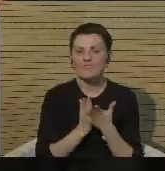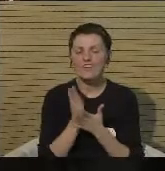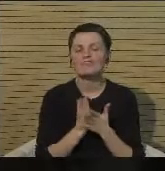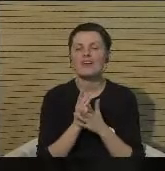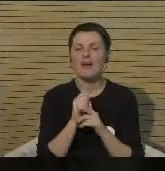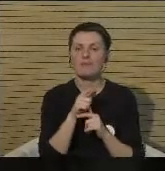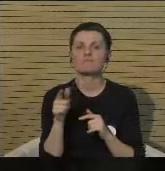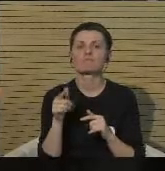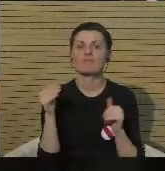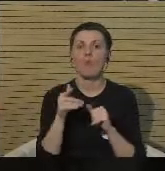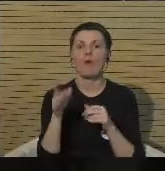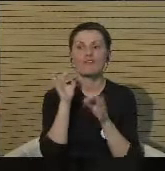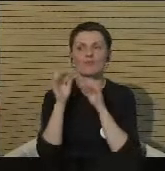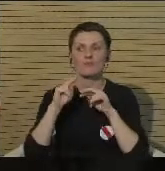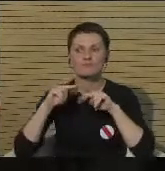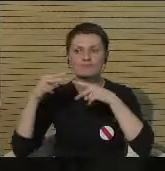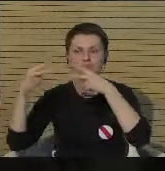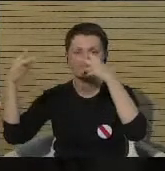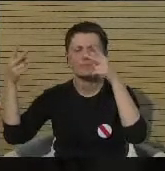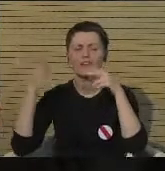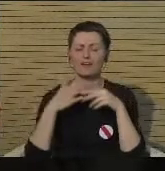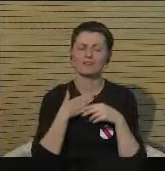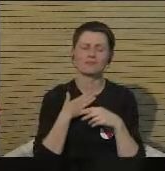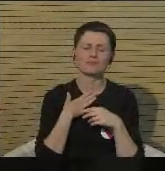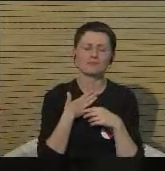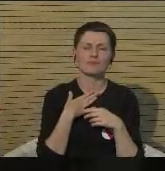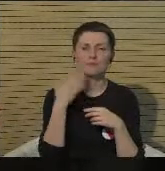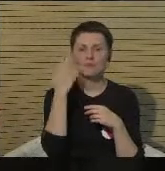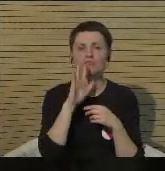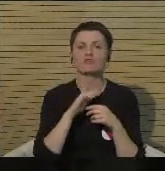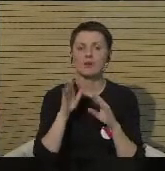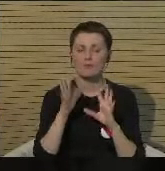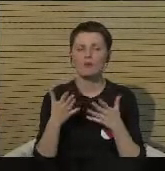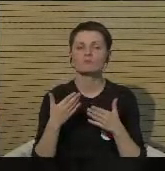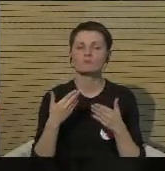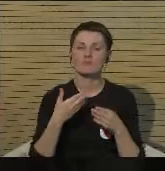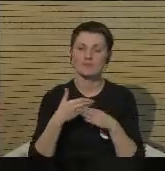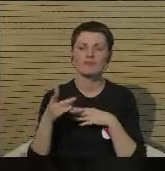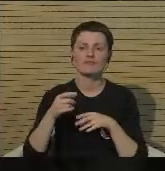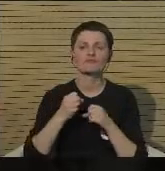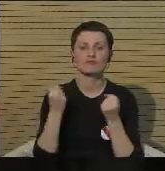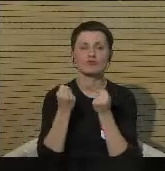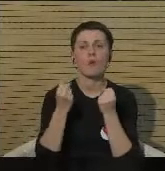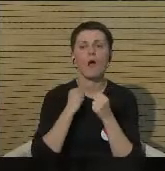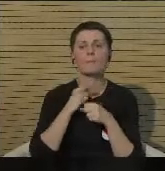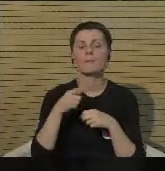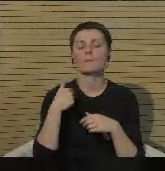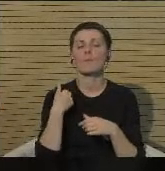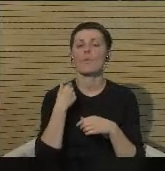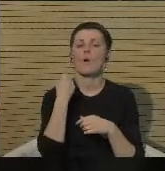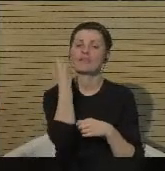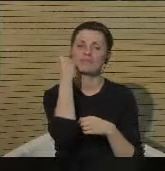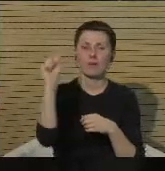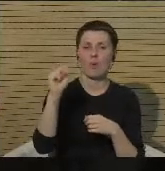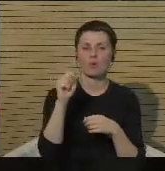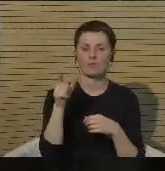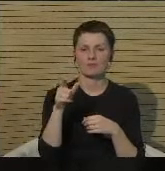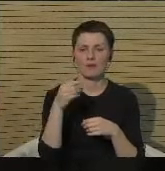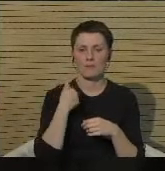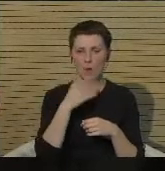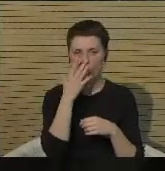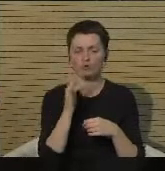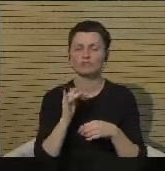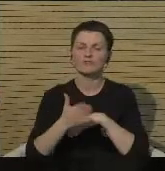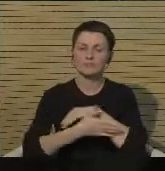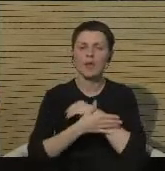perhaps there are people watching us who are well circumstanced, well connected. They have networks, friends, so